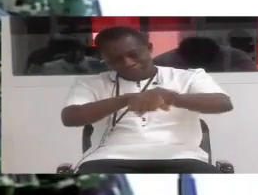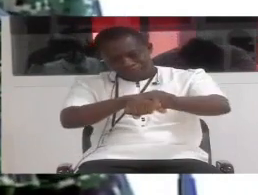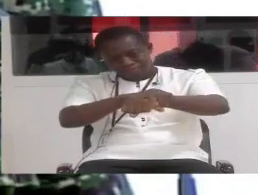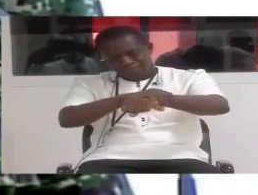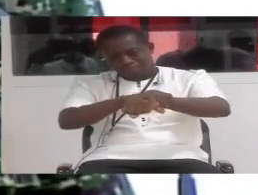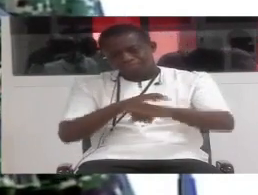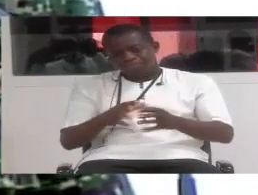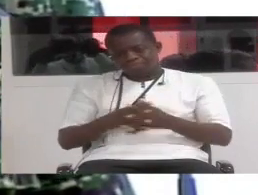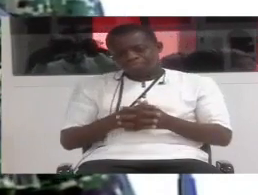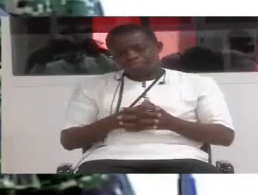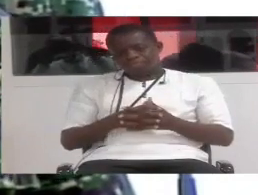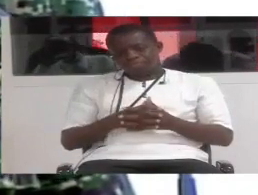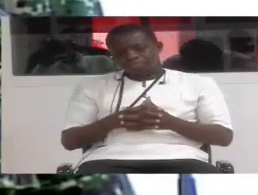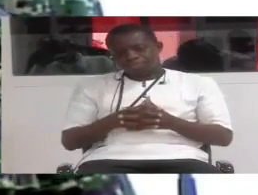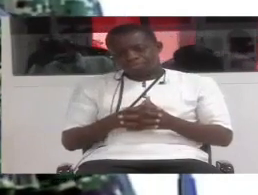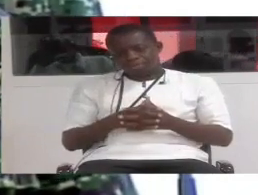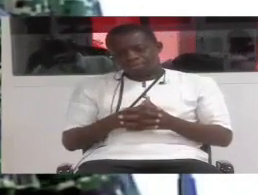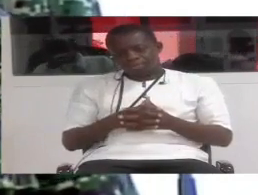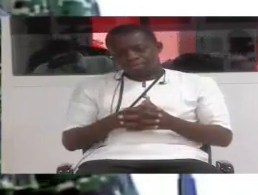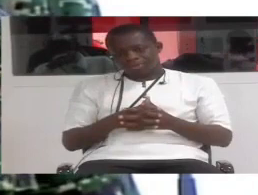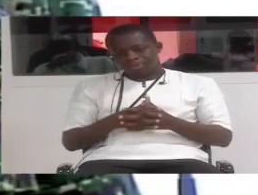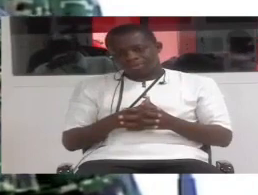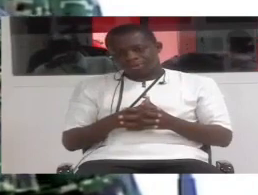In the holding,